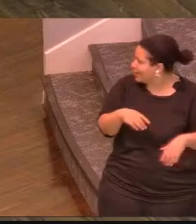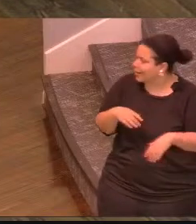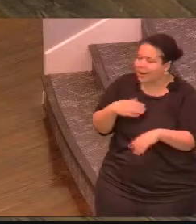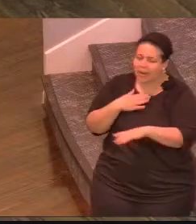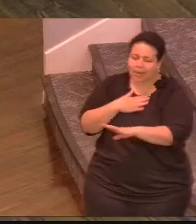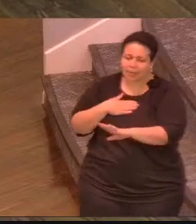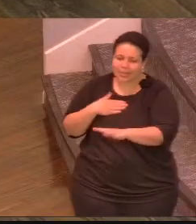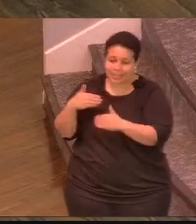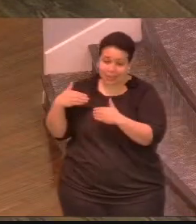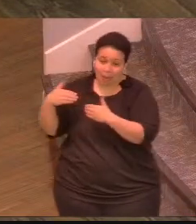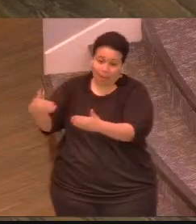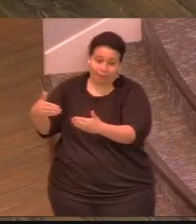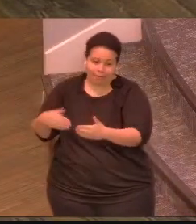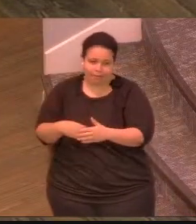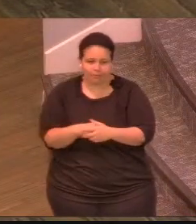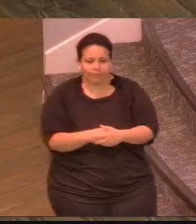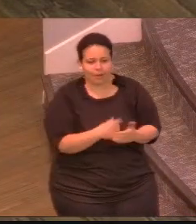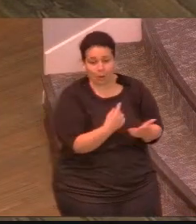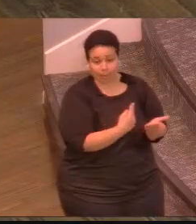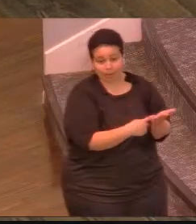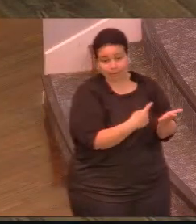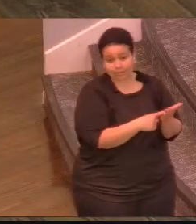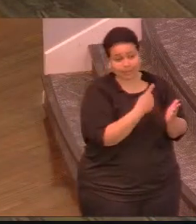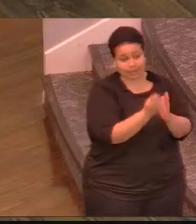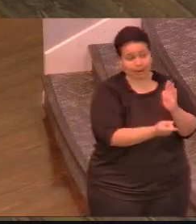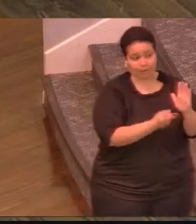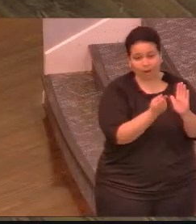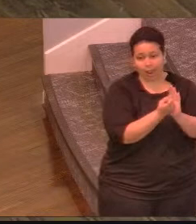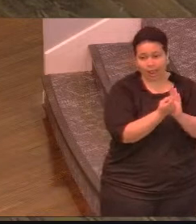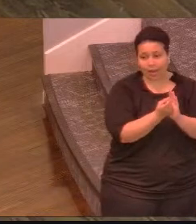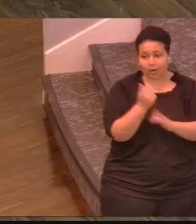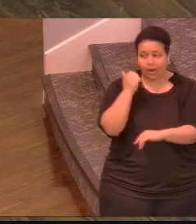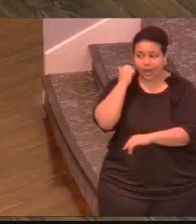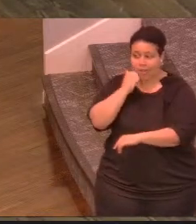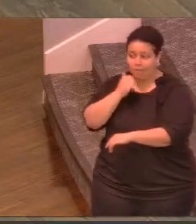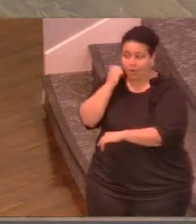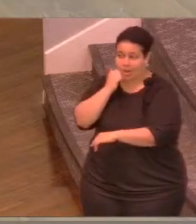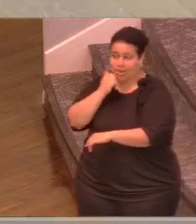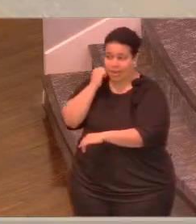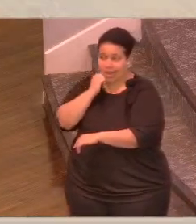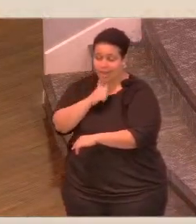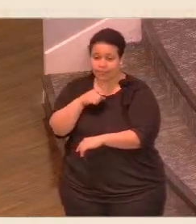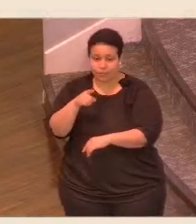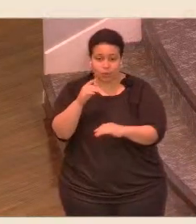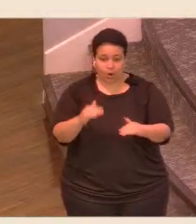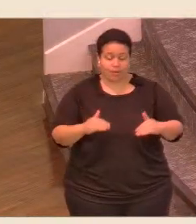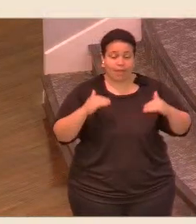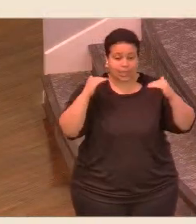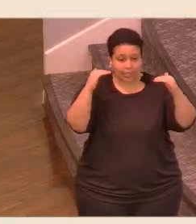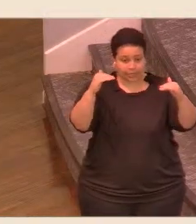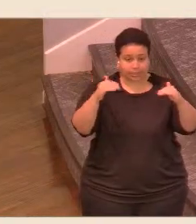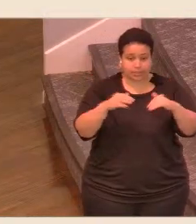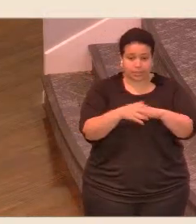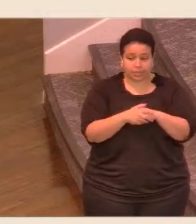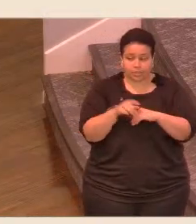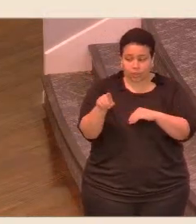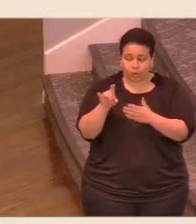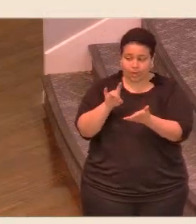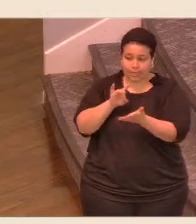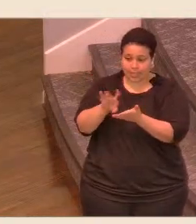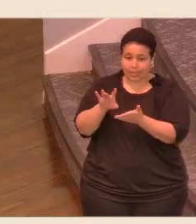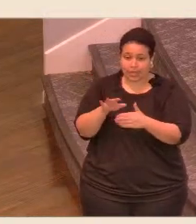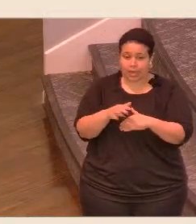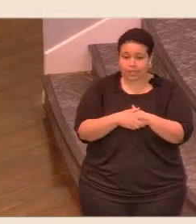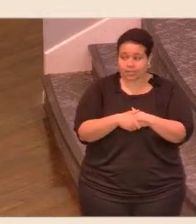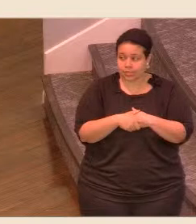this like every hour of every day and at home at night, but you are advanced, and so you're kicking us off. As soon as he